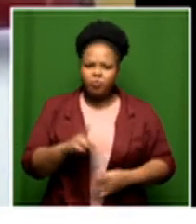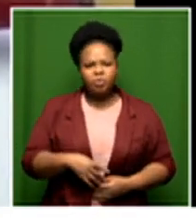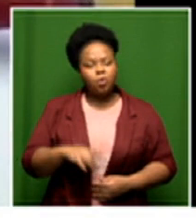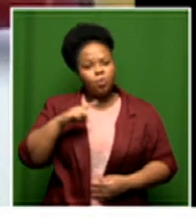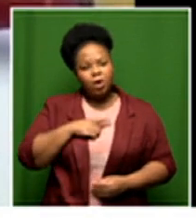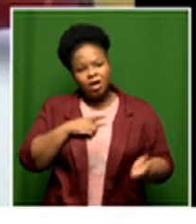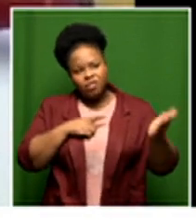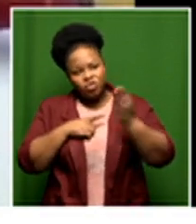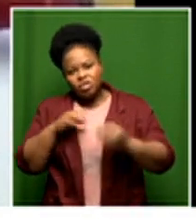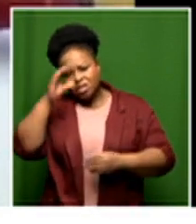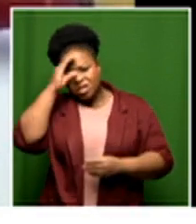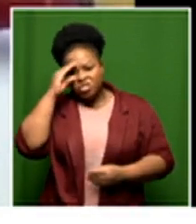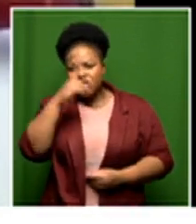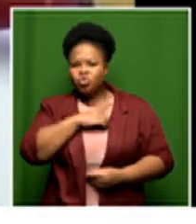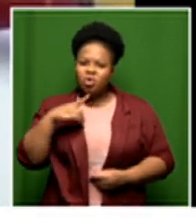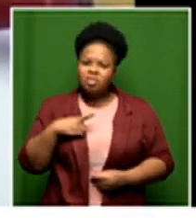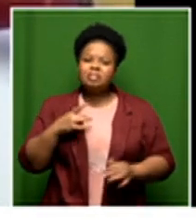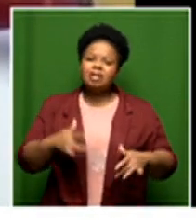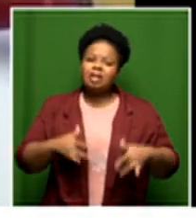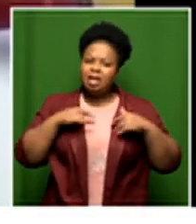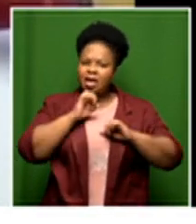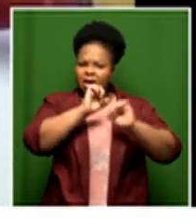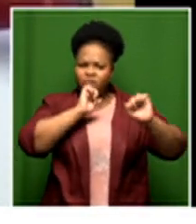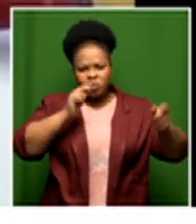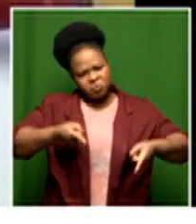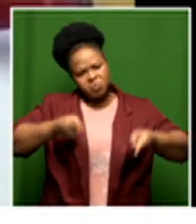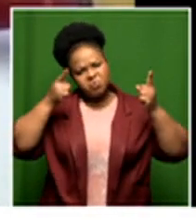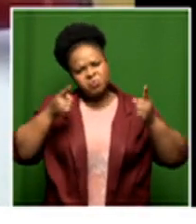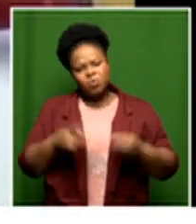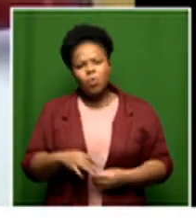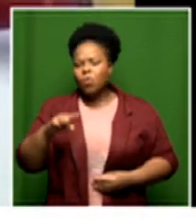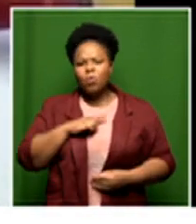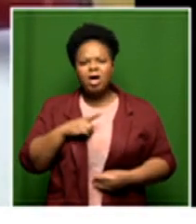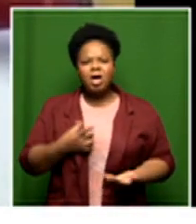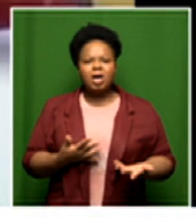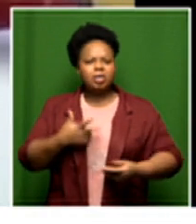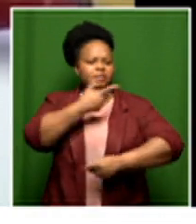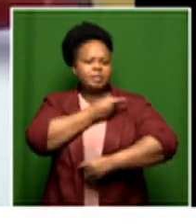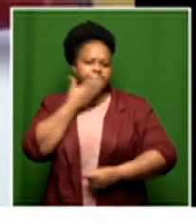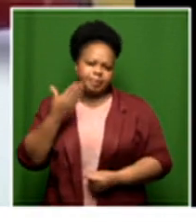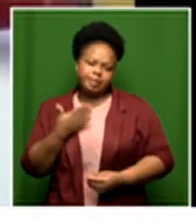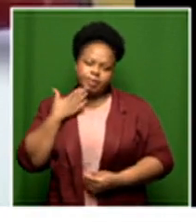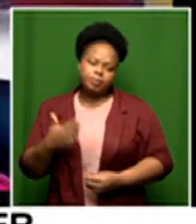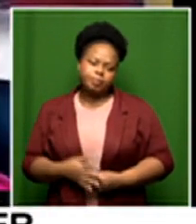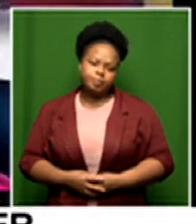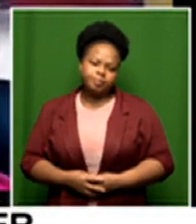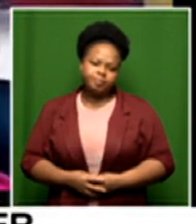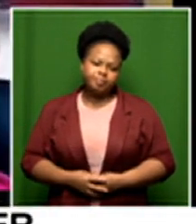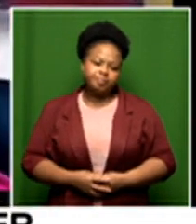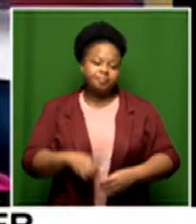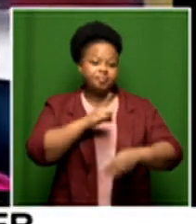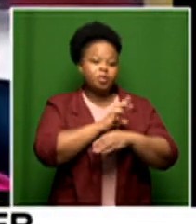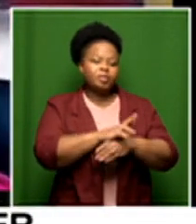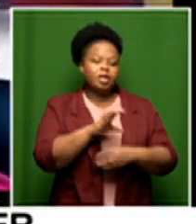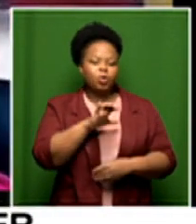putting those doctors and nurses' lives in danger by not doing this. Thanks. Dr. Angelique